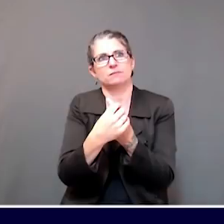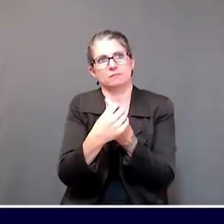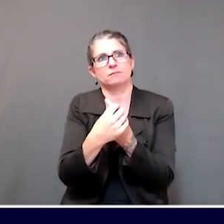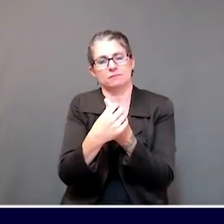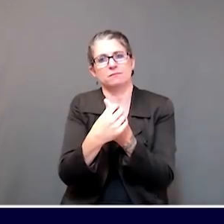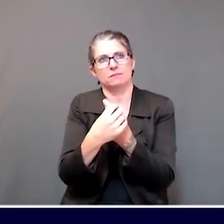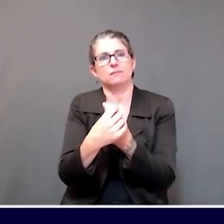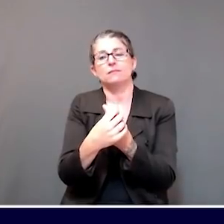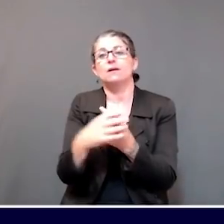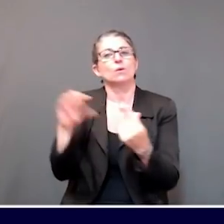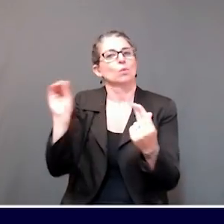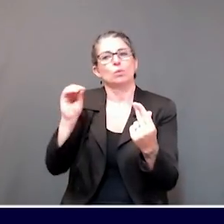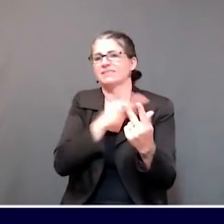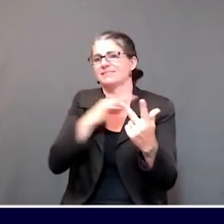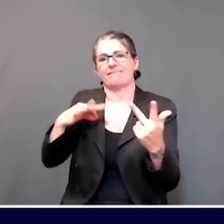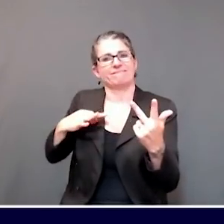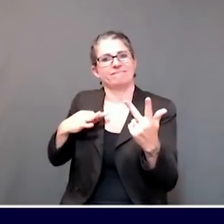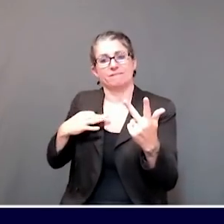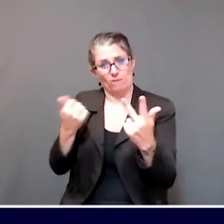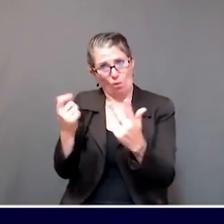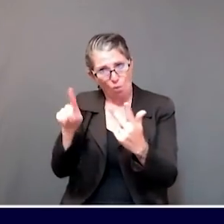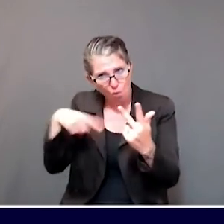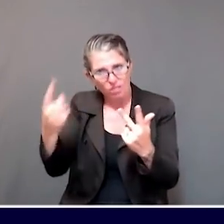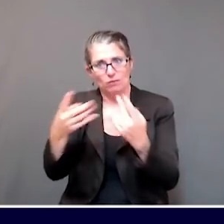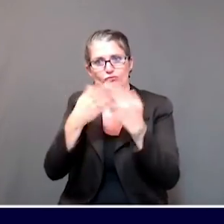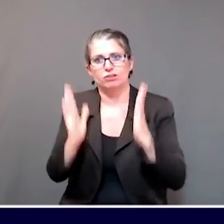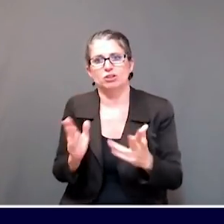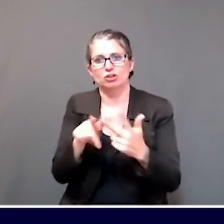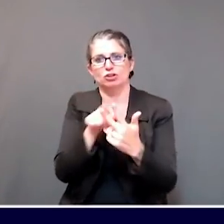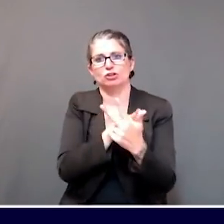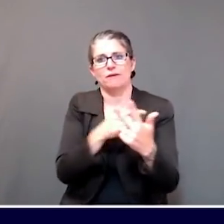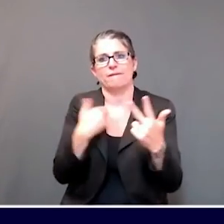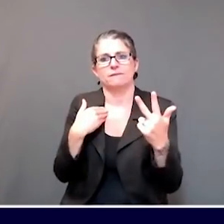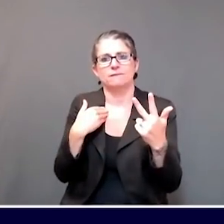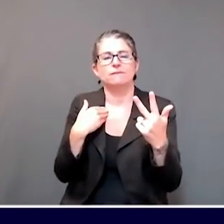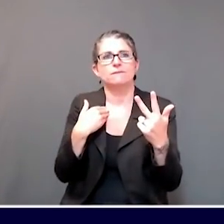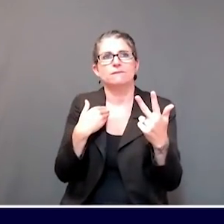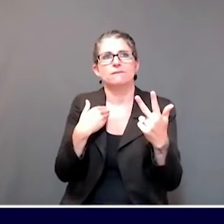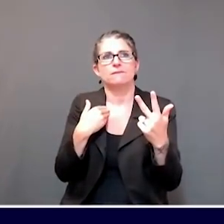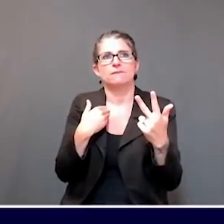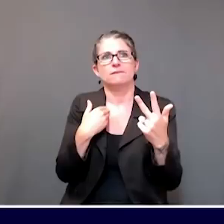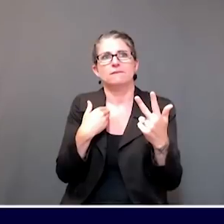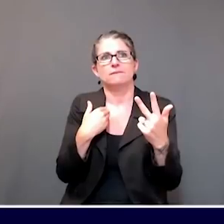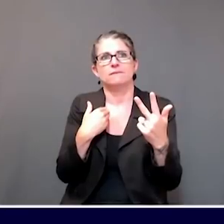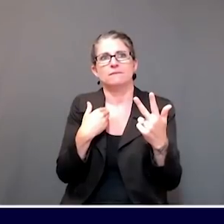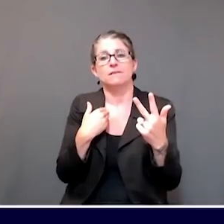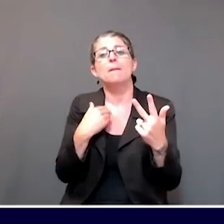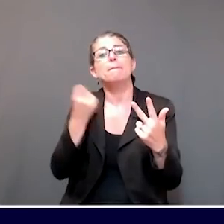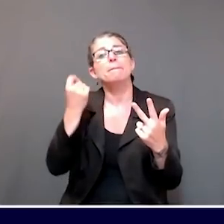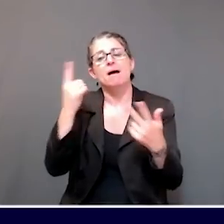be soon underway. And once we have the results on that, we'll make sure we report out on it.